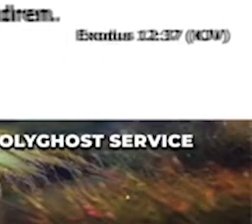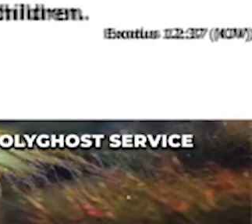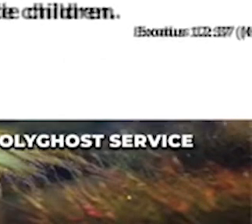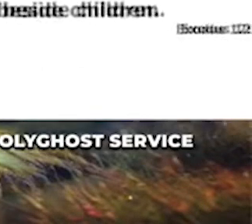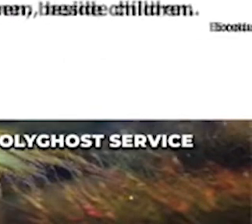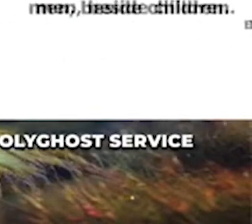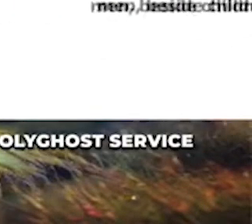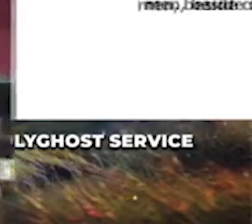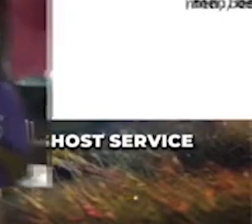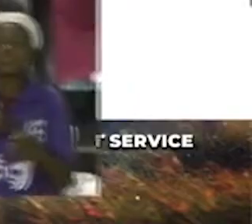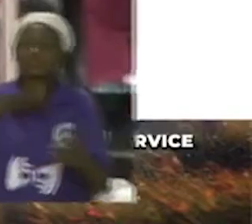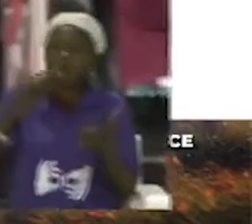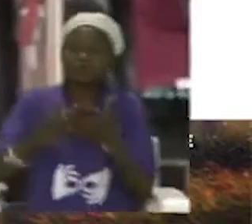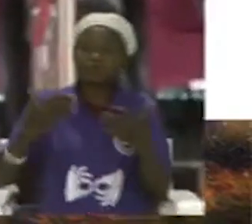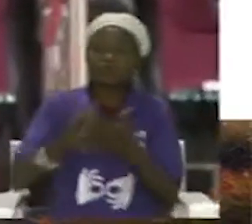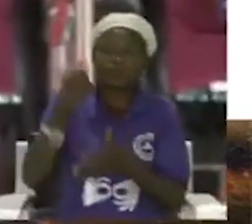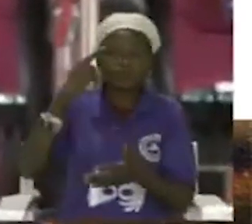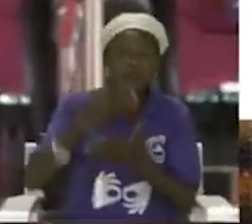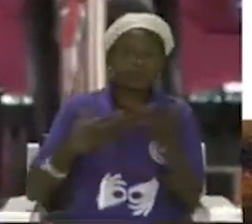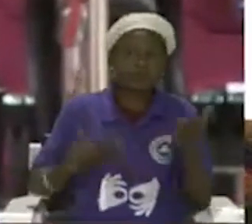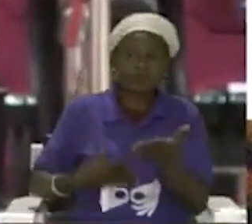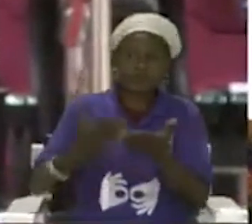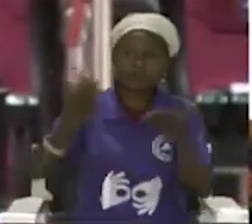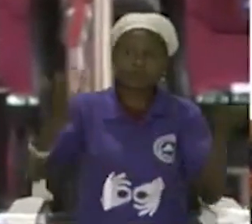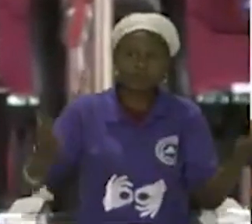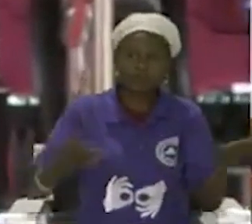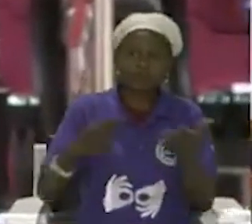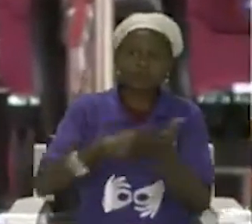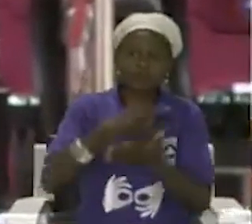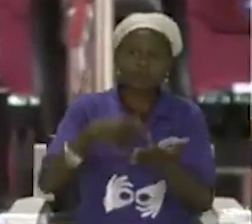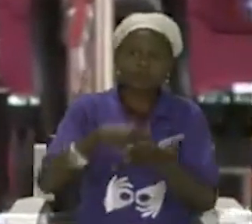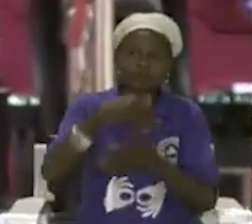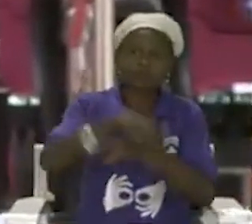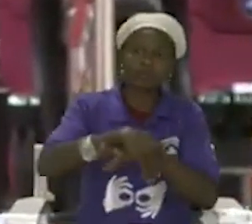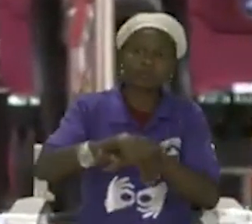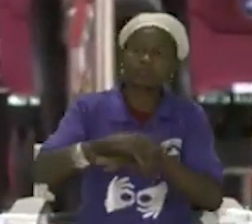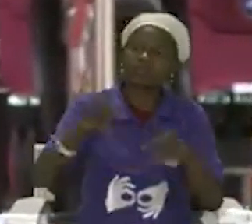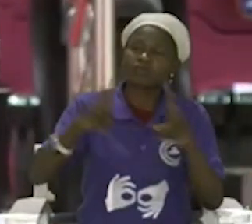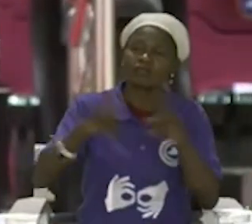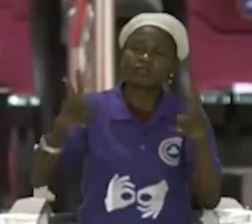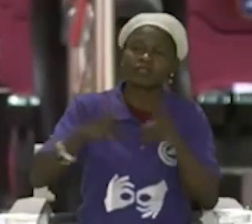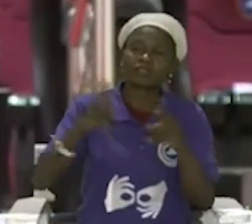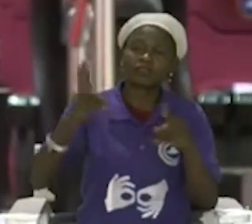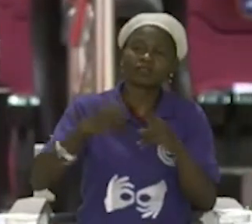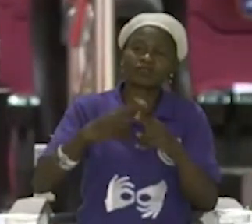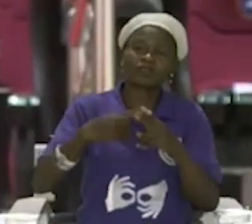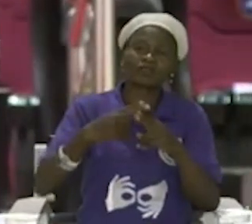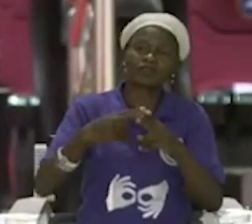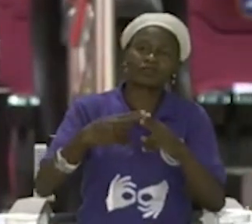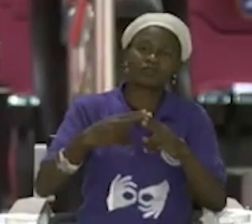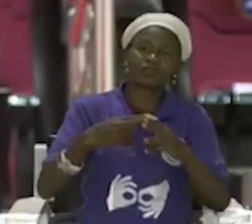So I have good news for somebody here tonight. Very soon,